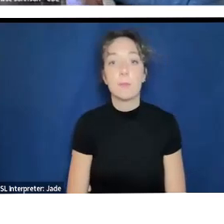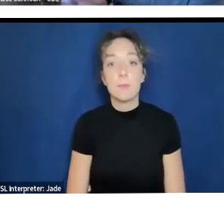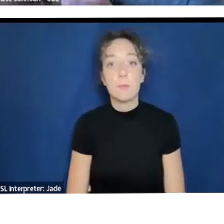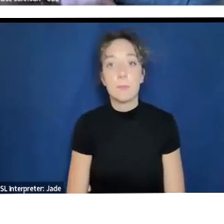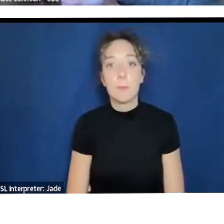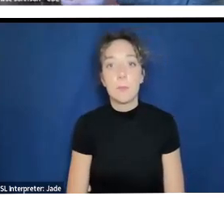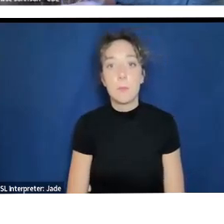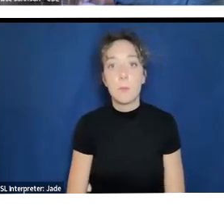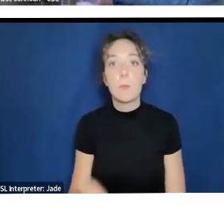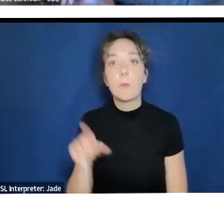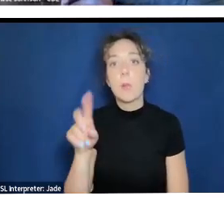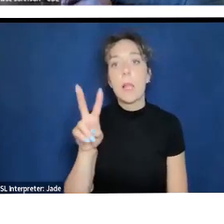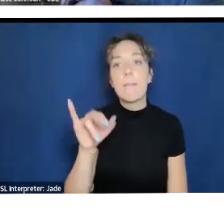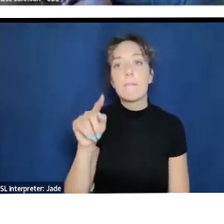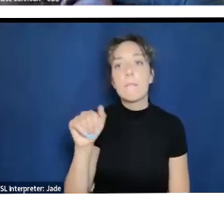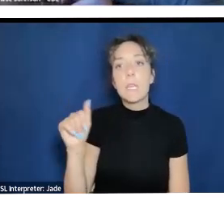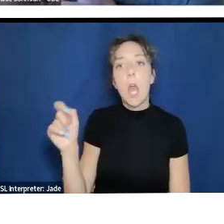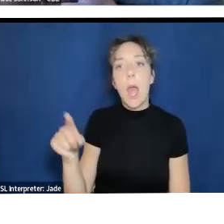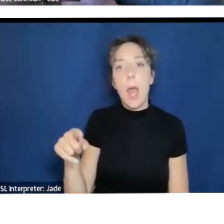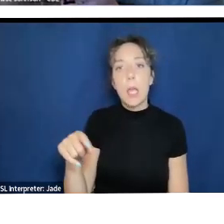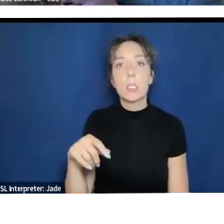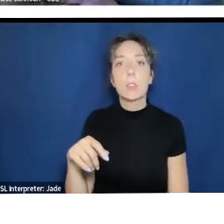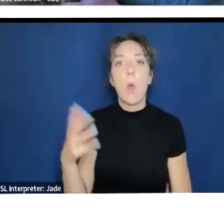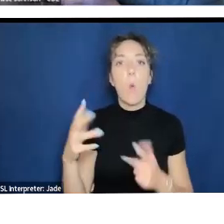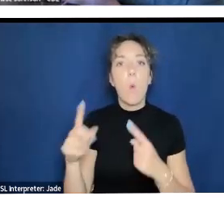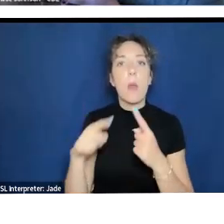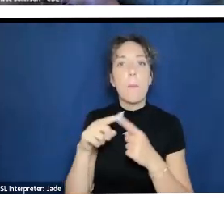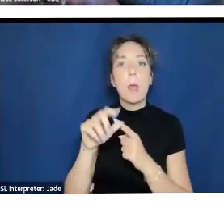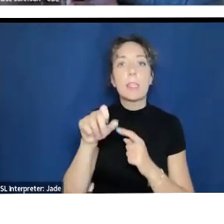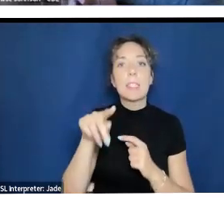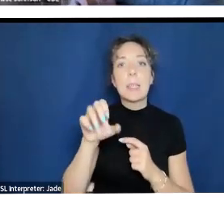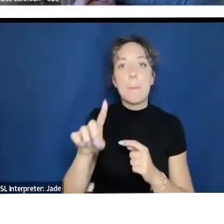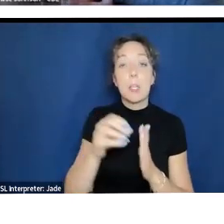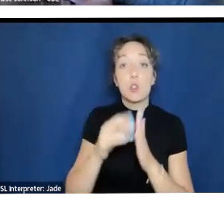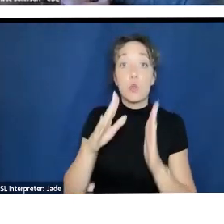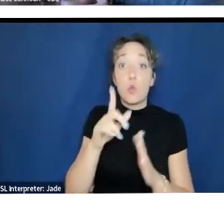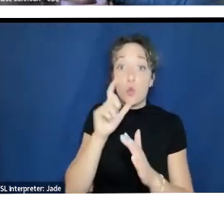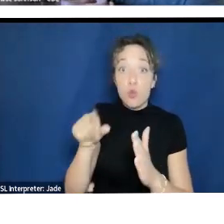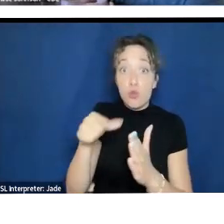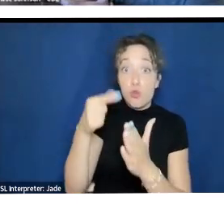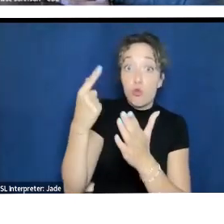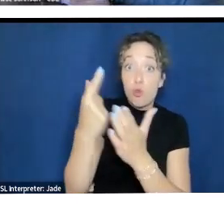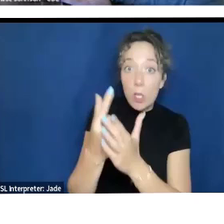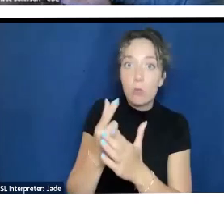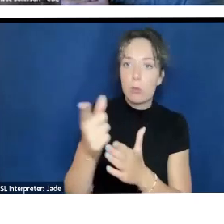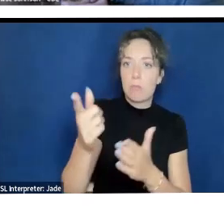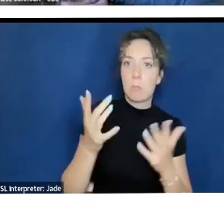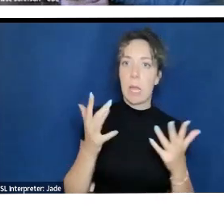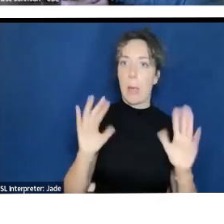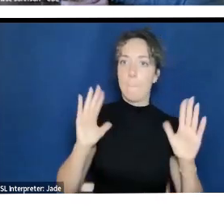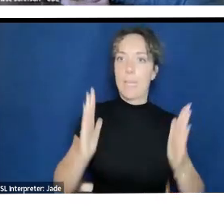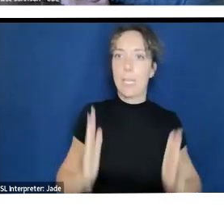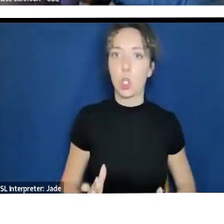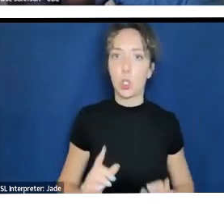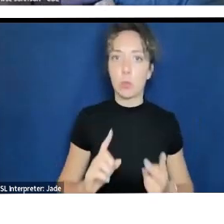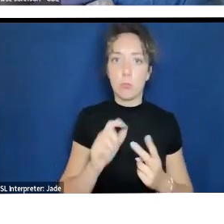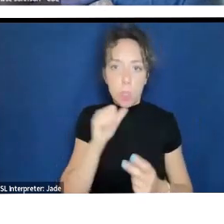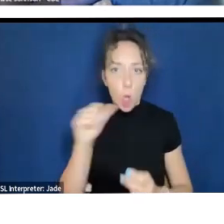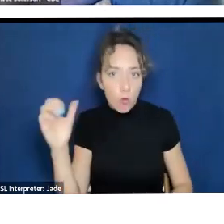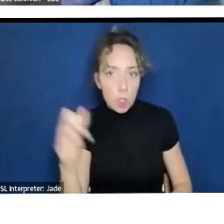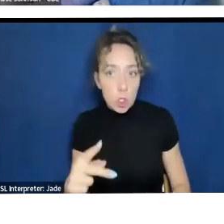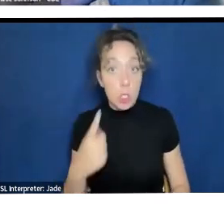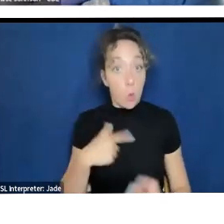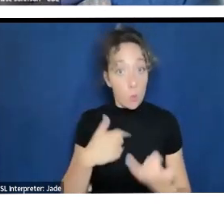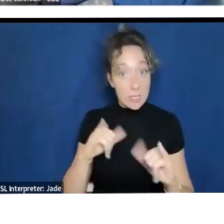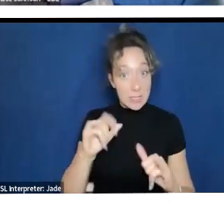Vita asks, what about SPED students graduating as a completer and not returning? Do we still need to use the next day